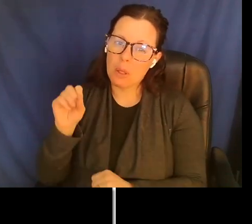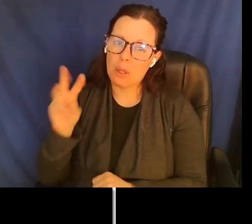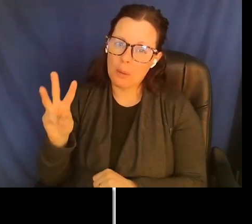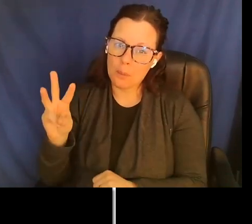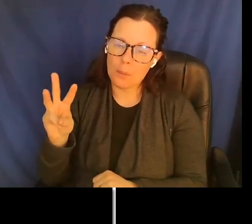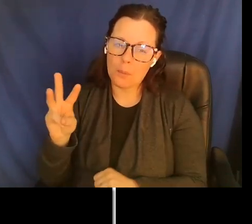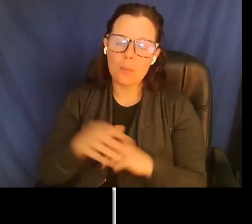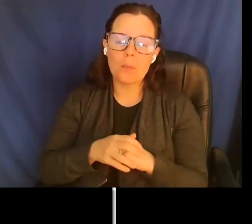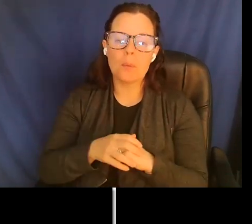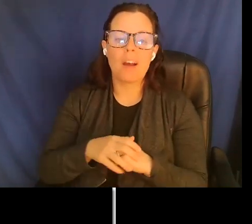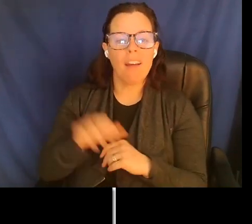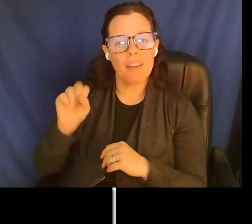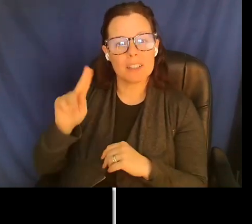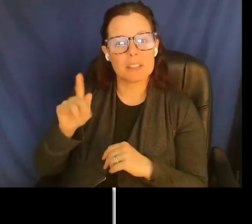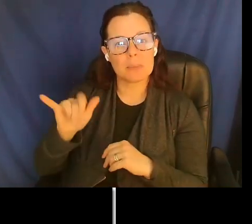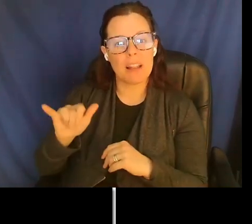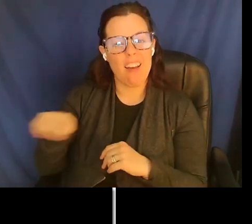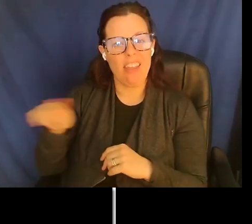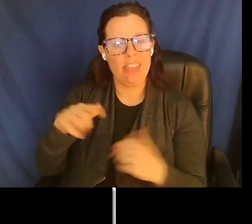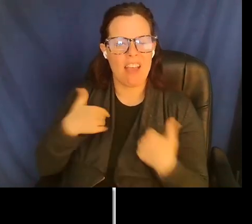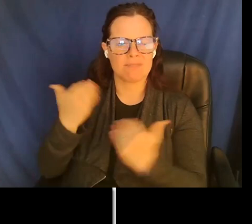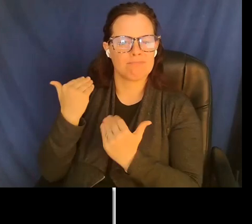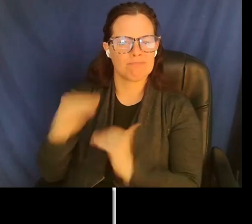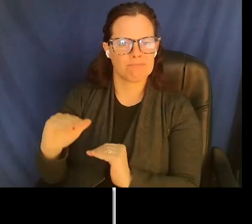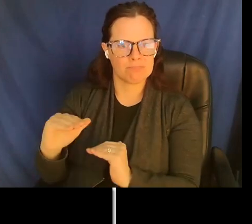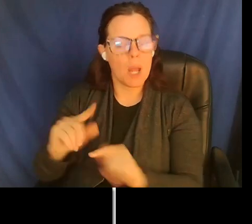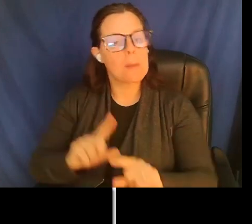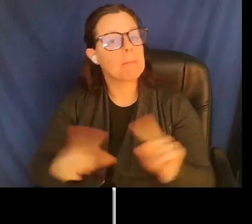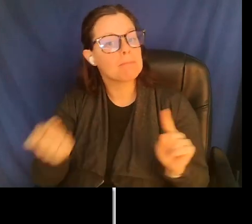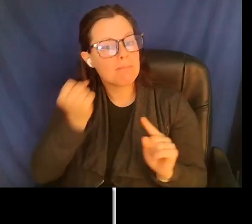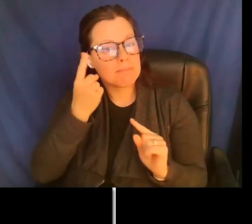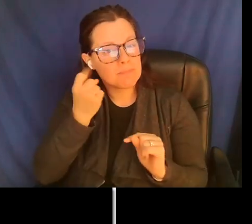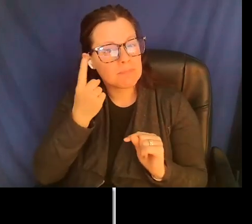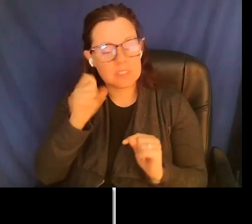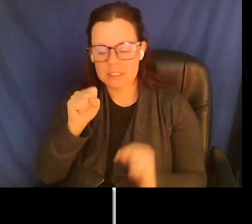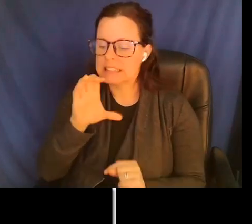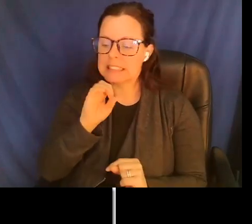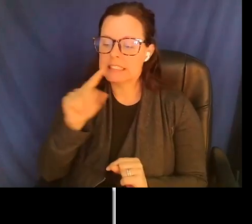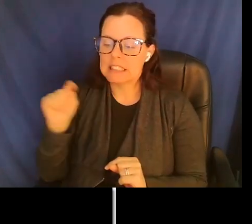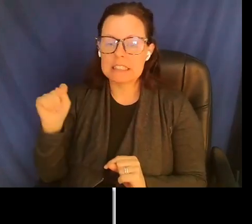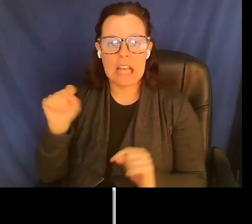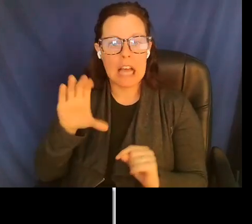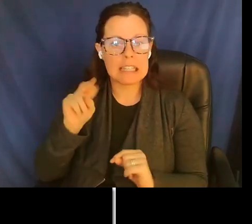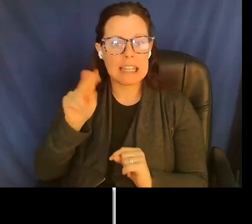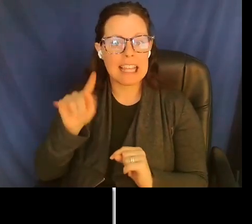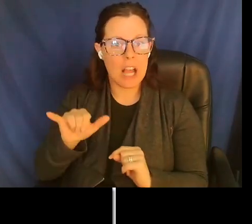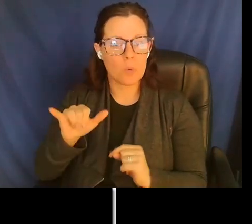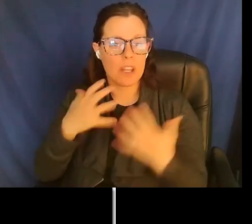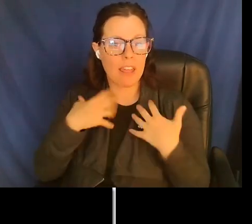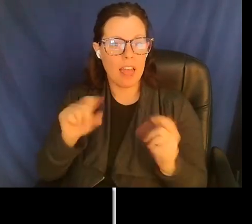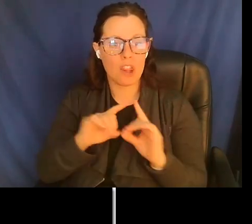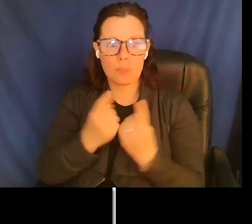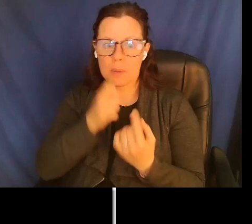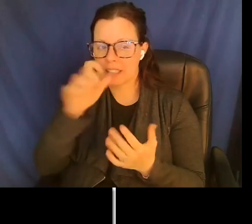these pharmacies have is very limited. But please note, the Scott County Health Department does not schedule appointments